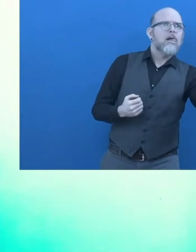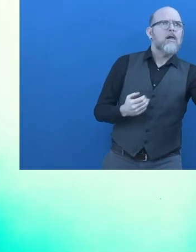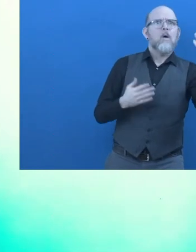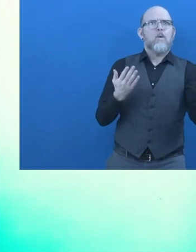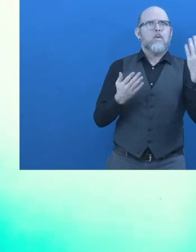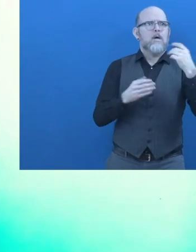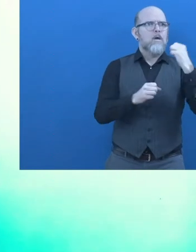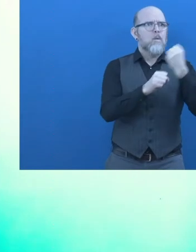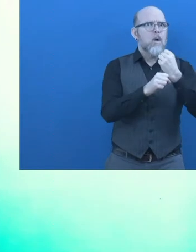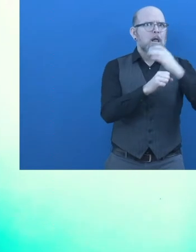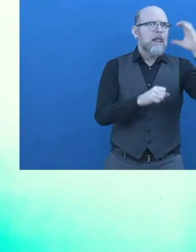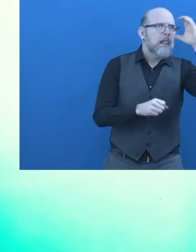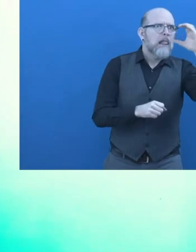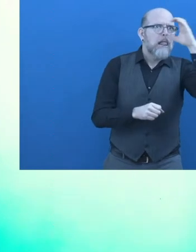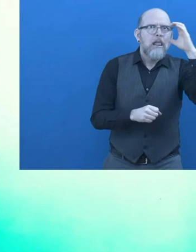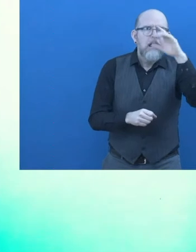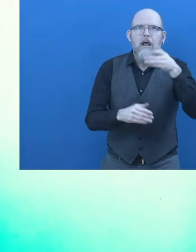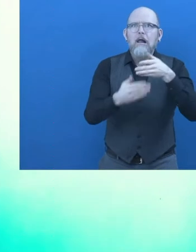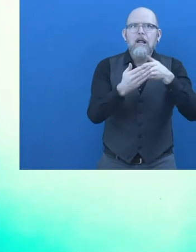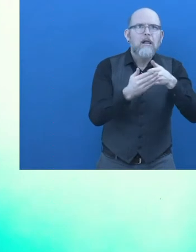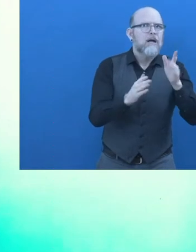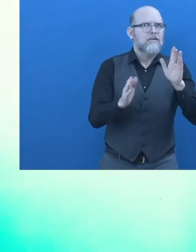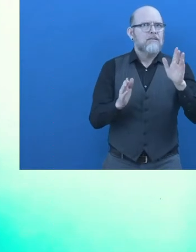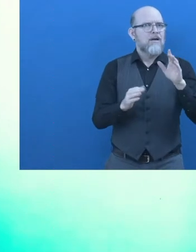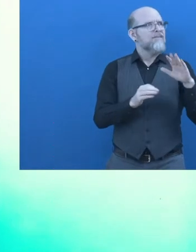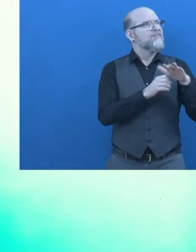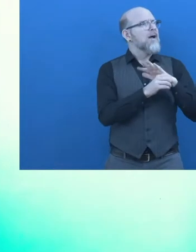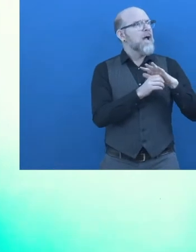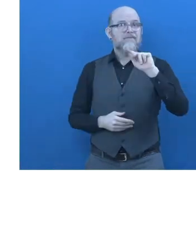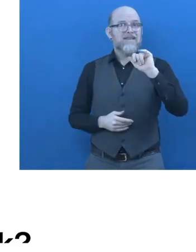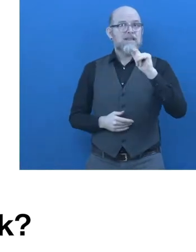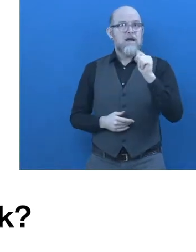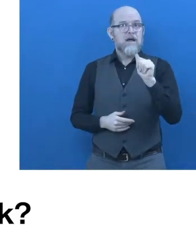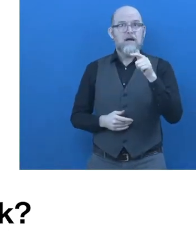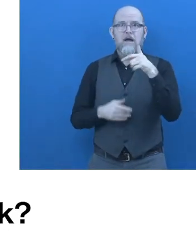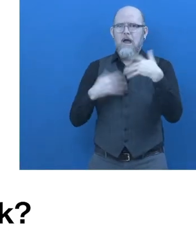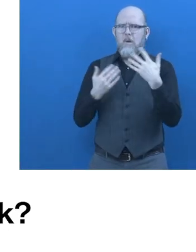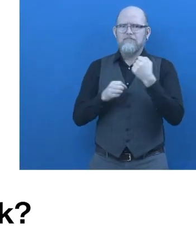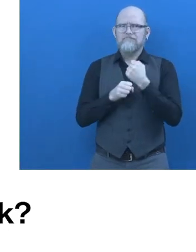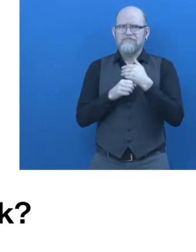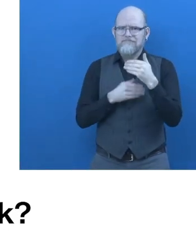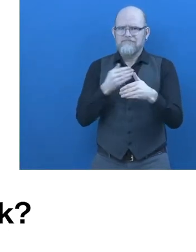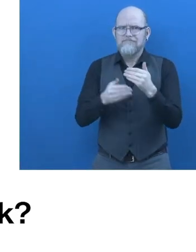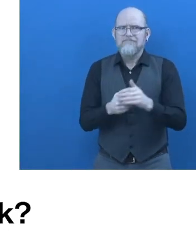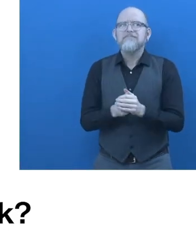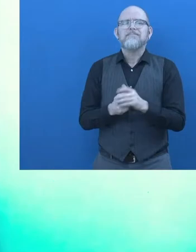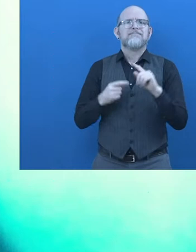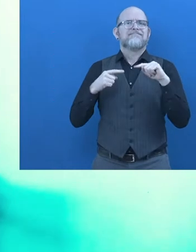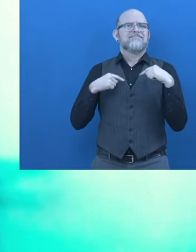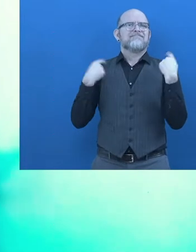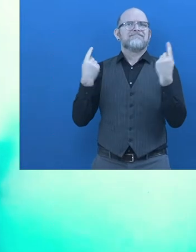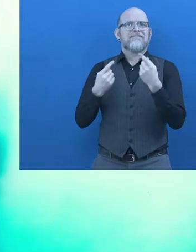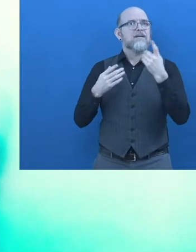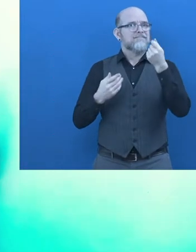in beggar activity or depending to their relatives and friends. How does FUWAVITA work?